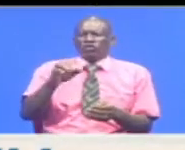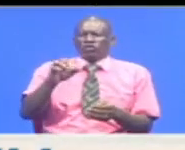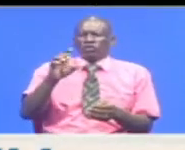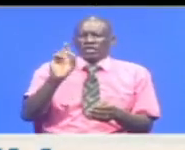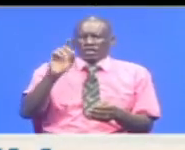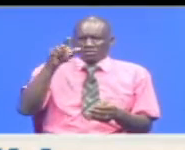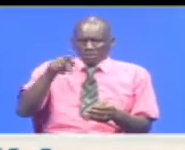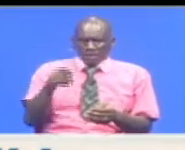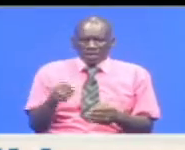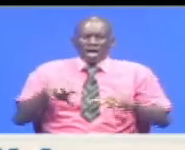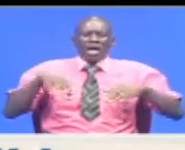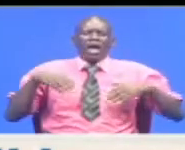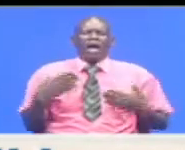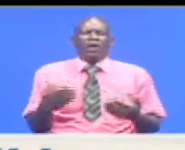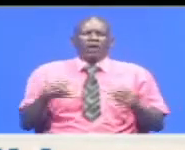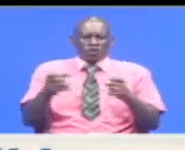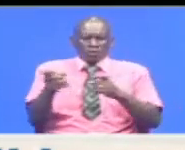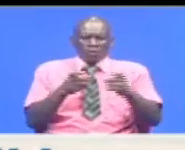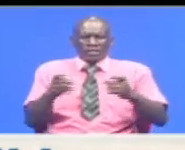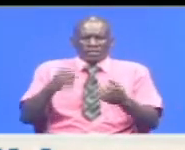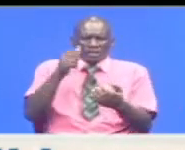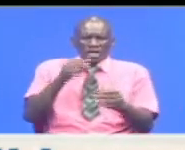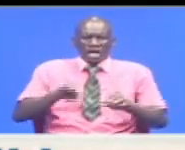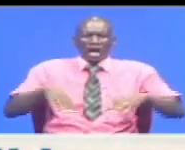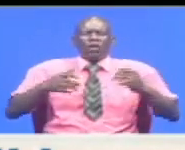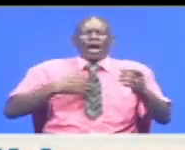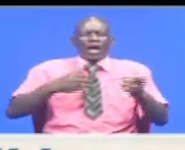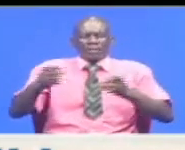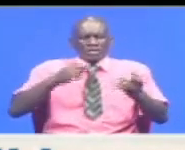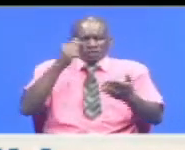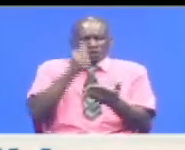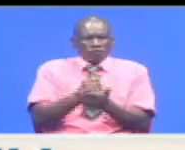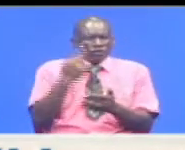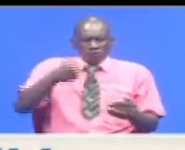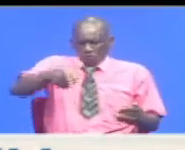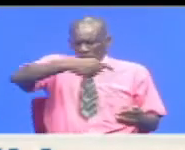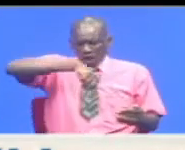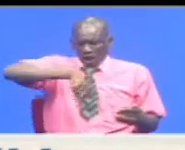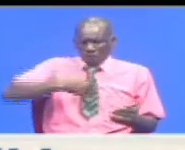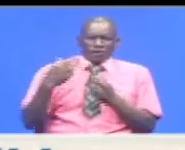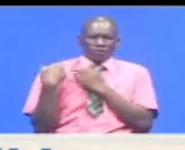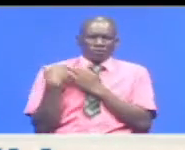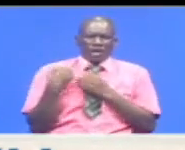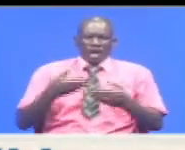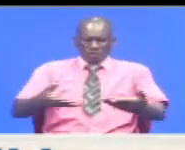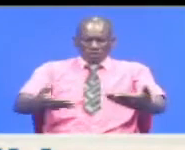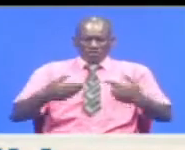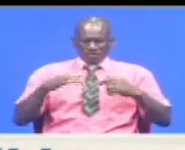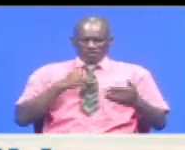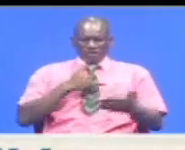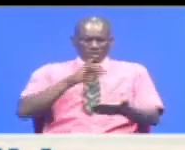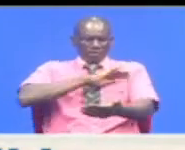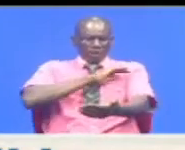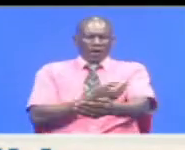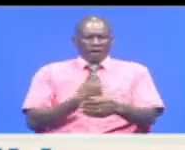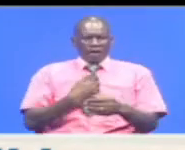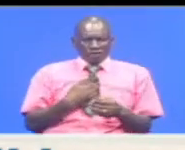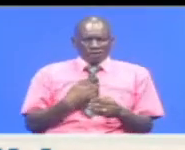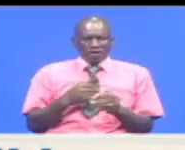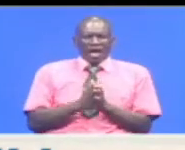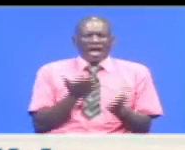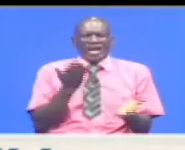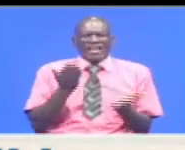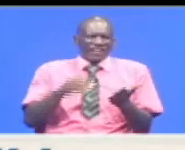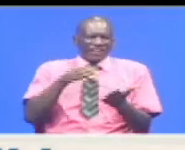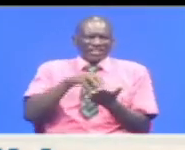prosecution. How we manage the office is up to us and I've been given that mandate. And in any case, it